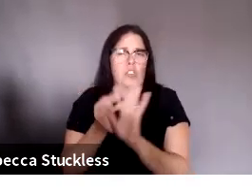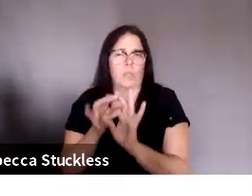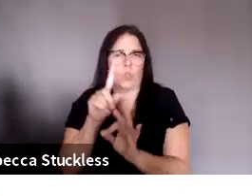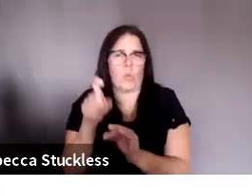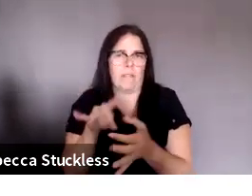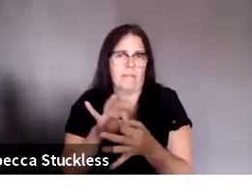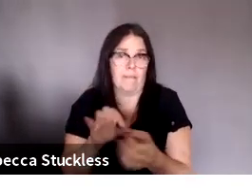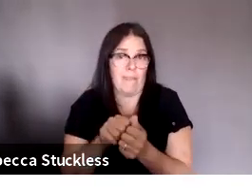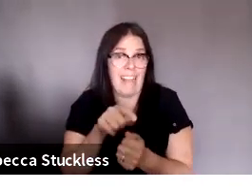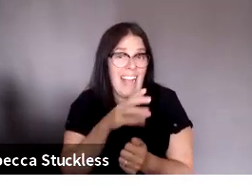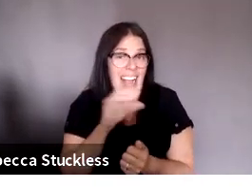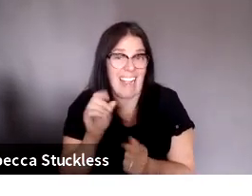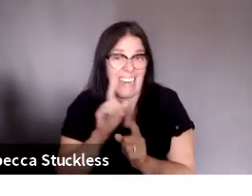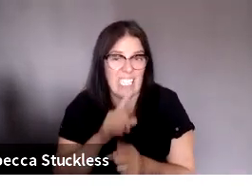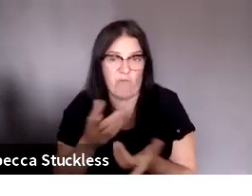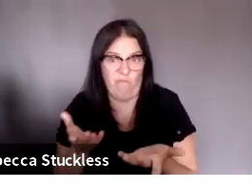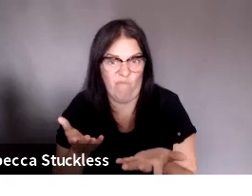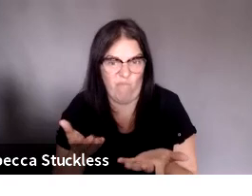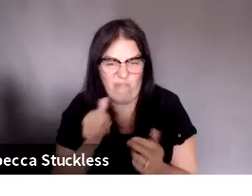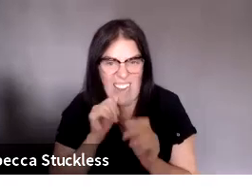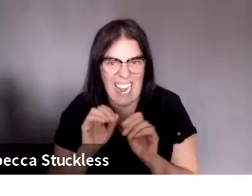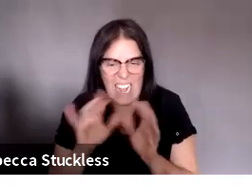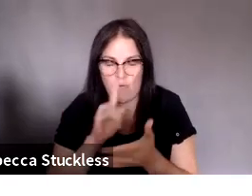defined anywhere. So over the years, I've had,